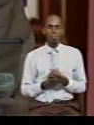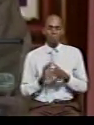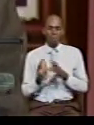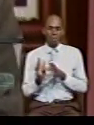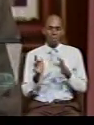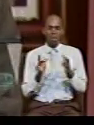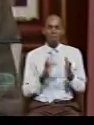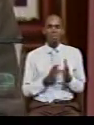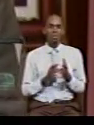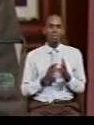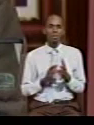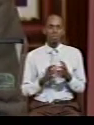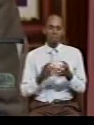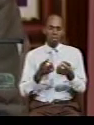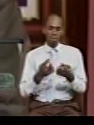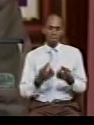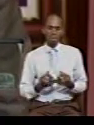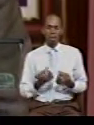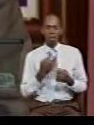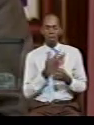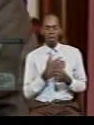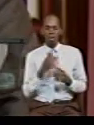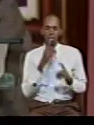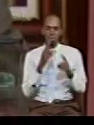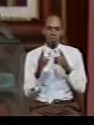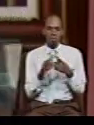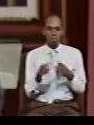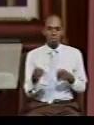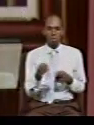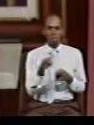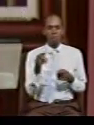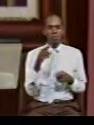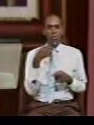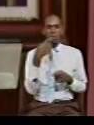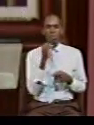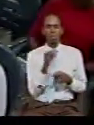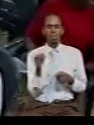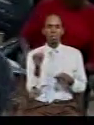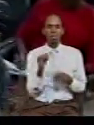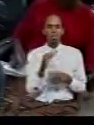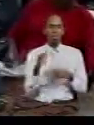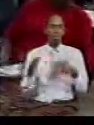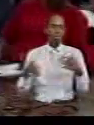Jesus came and spake unto them, saying, tell me,